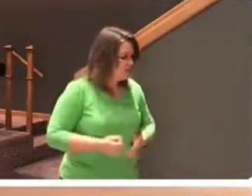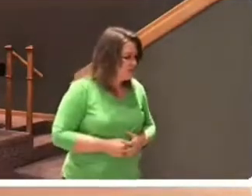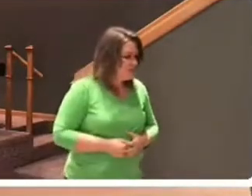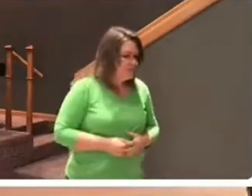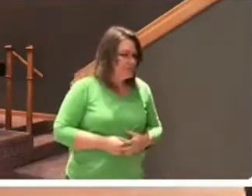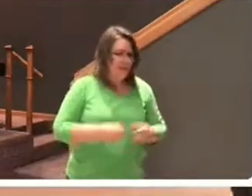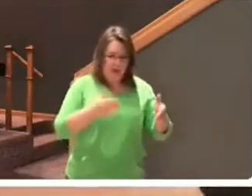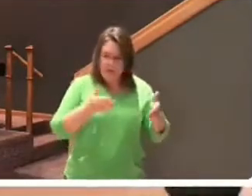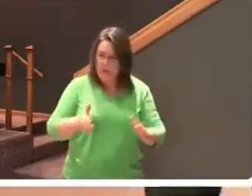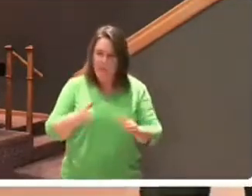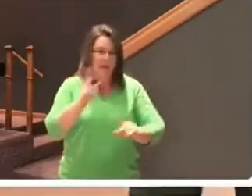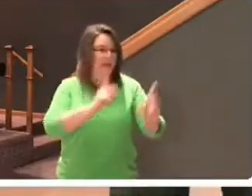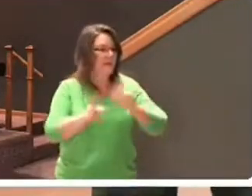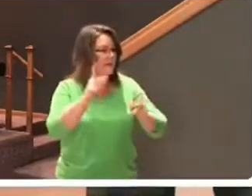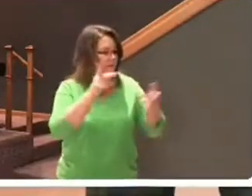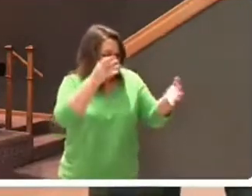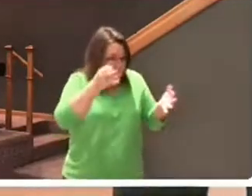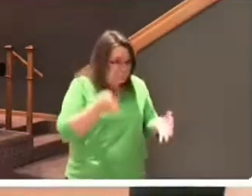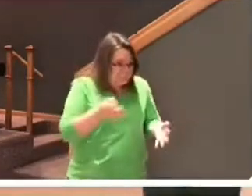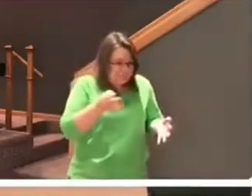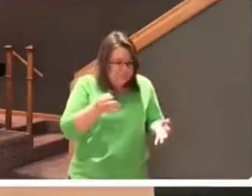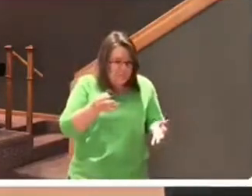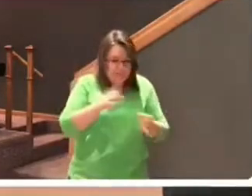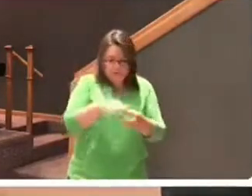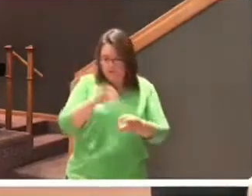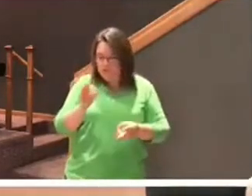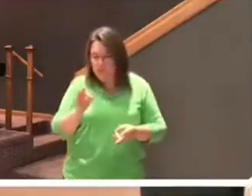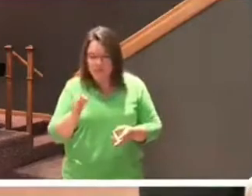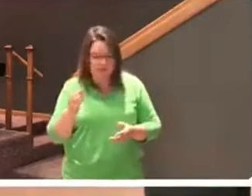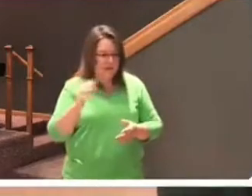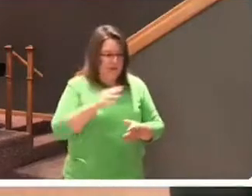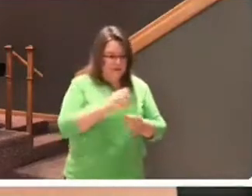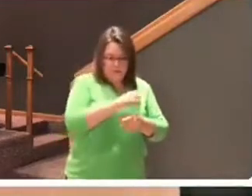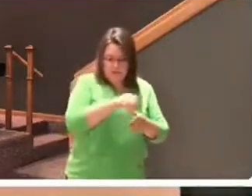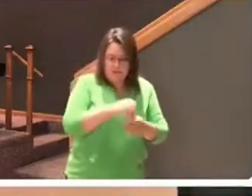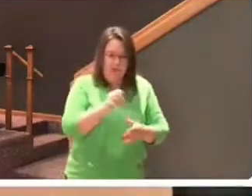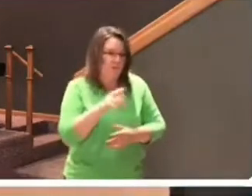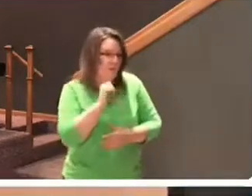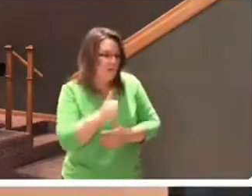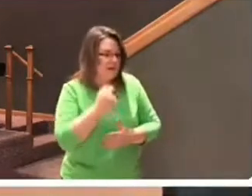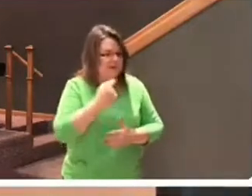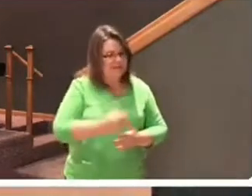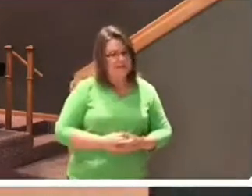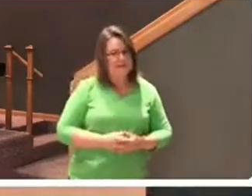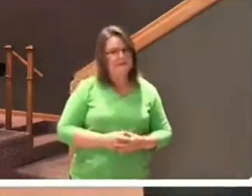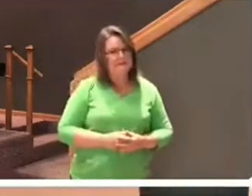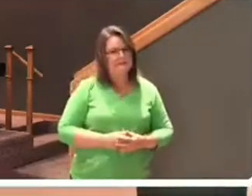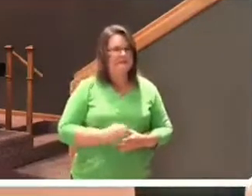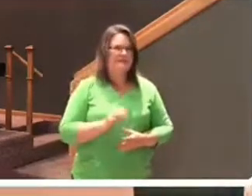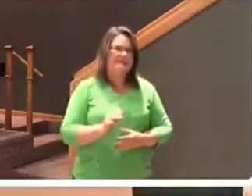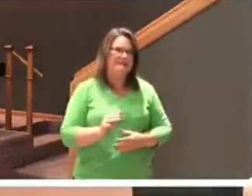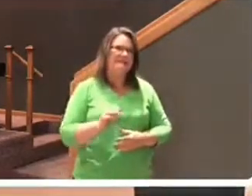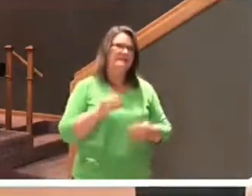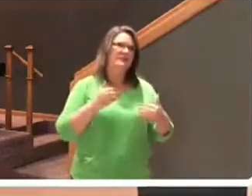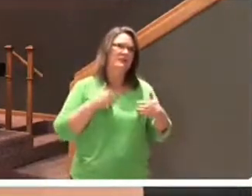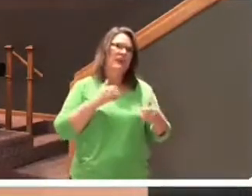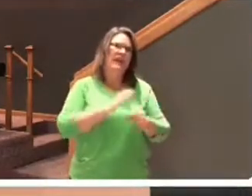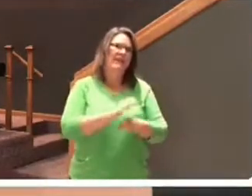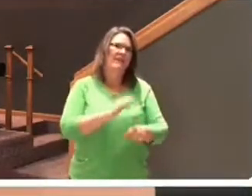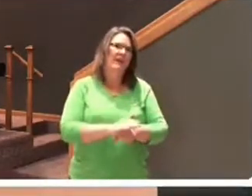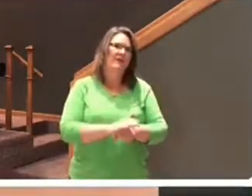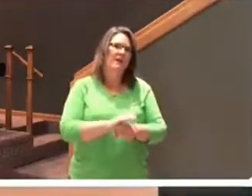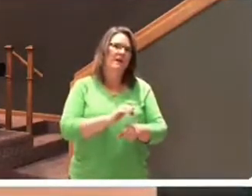And the way that people are determining those choices, whether to get involved or not, is they say, do I have enough